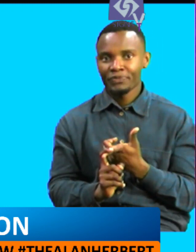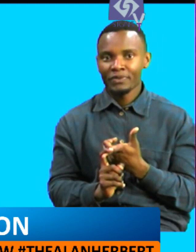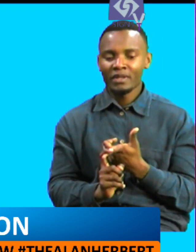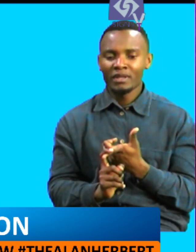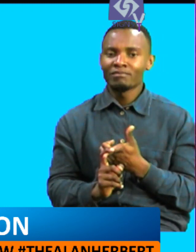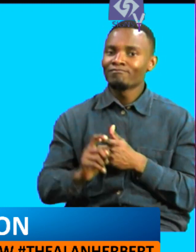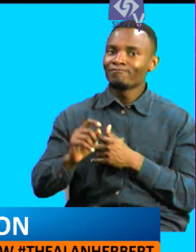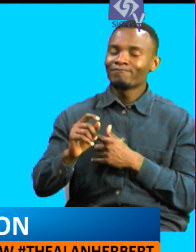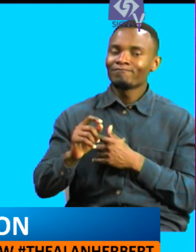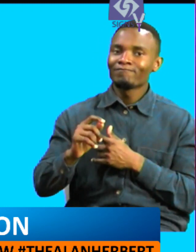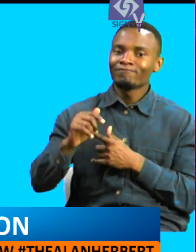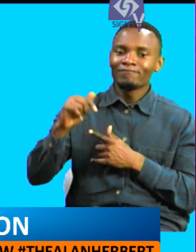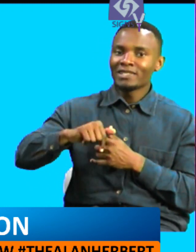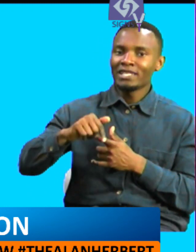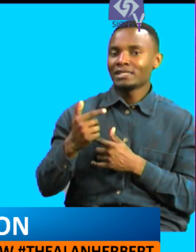also triggers that